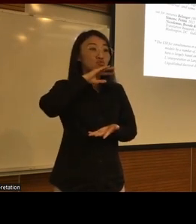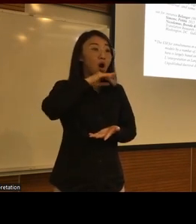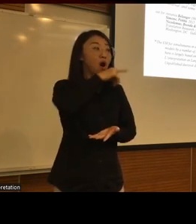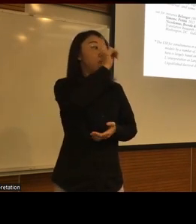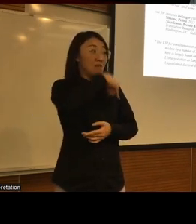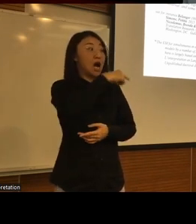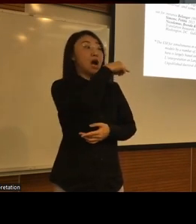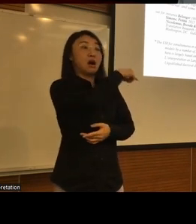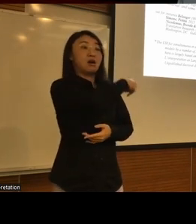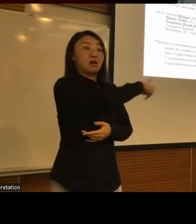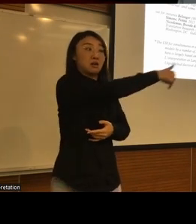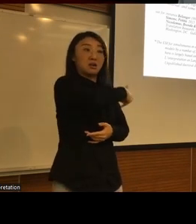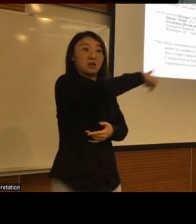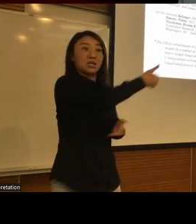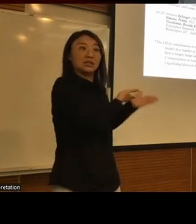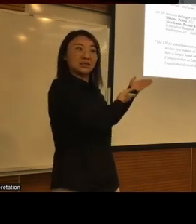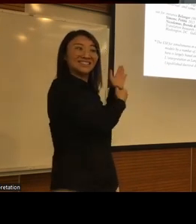and showing the blackboard?